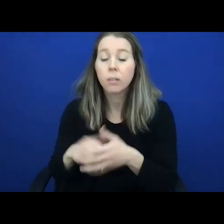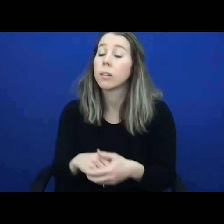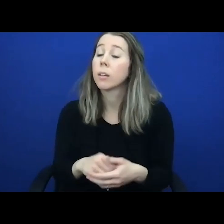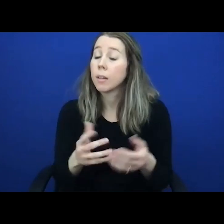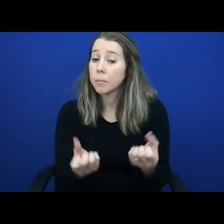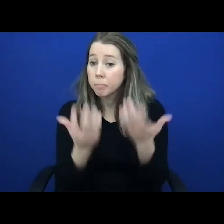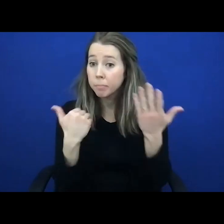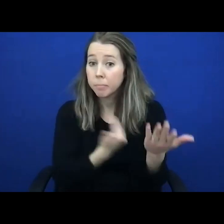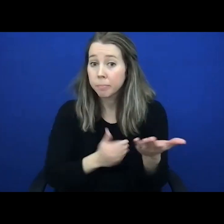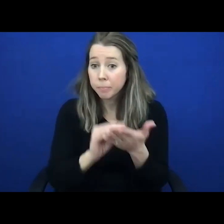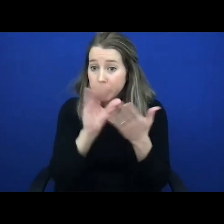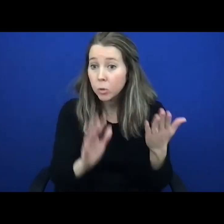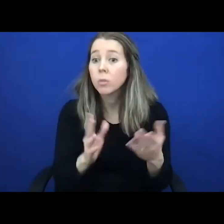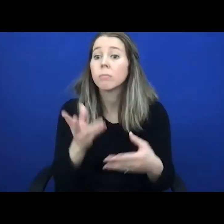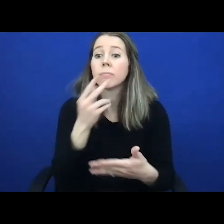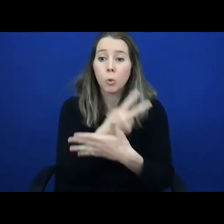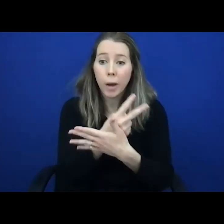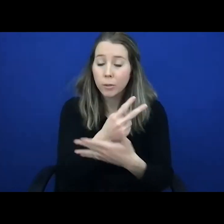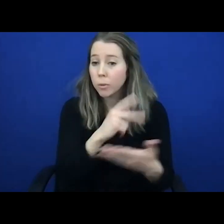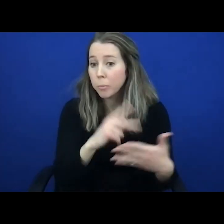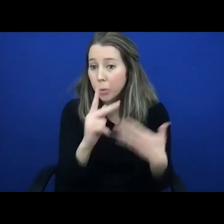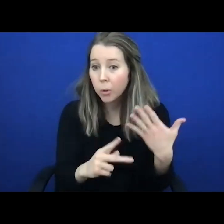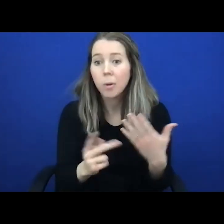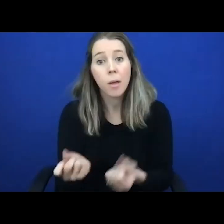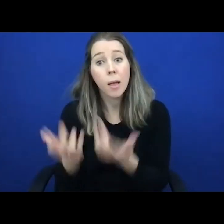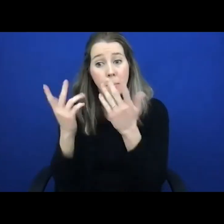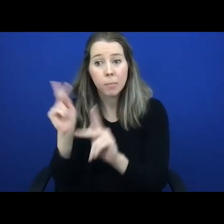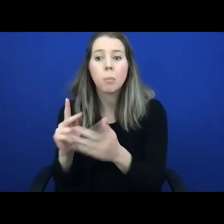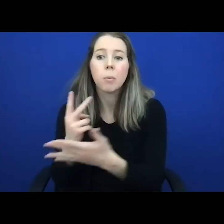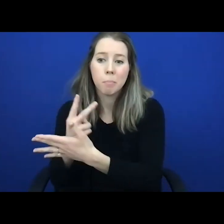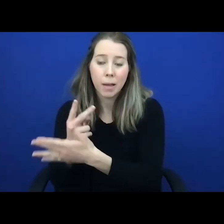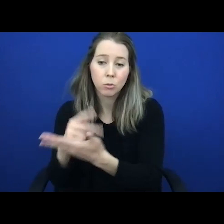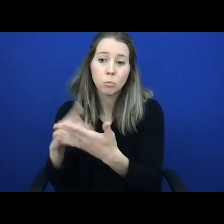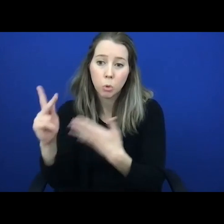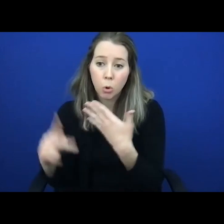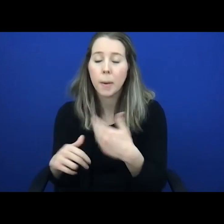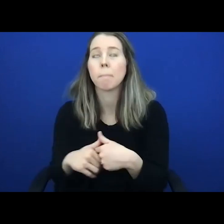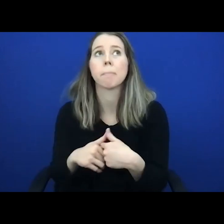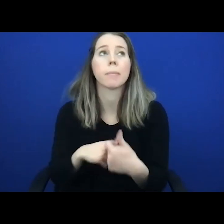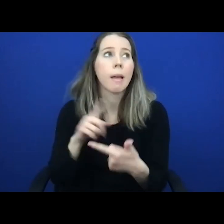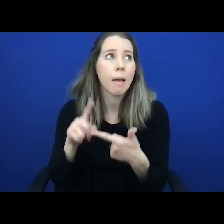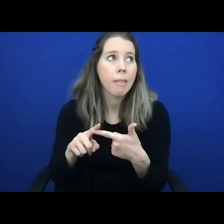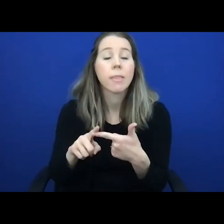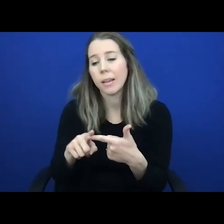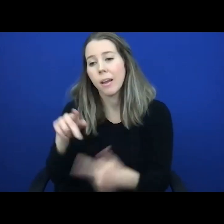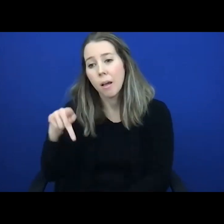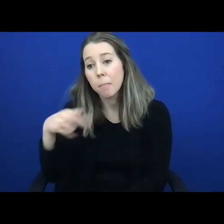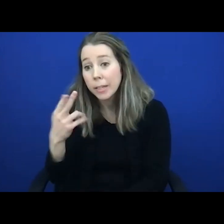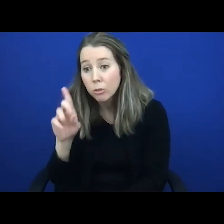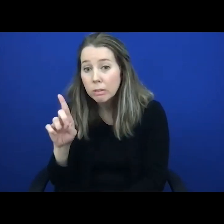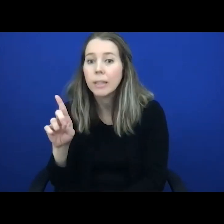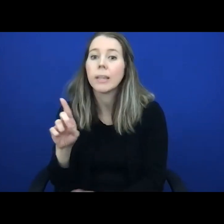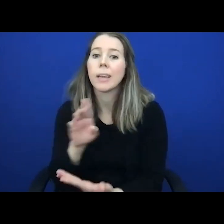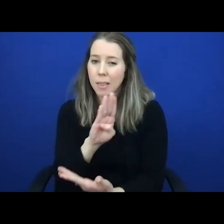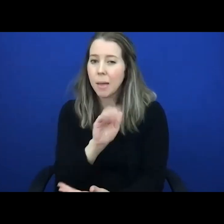graduate programs. The plurality are in the master's program, followed closely by doctoral and bachelor's